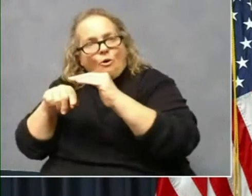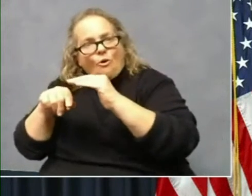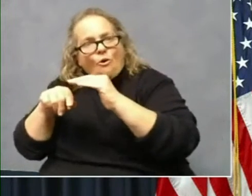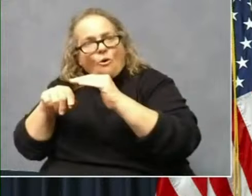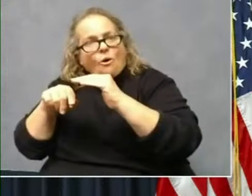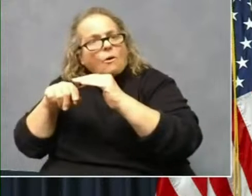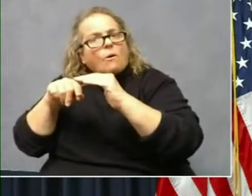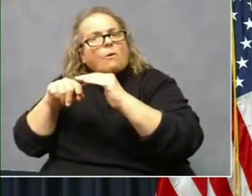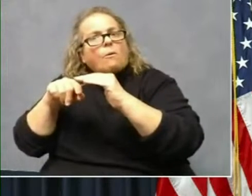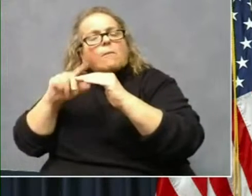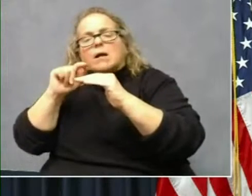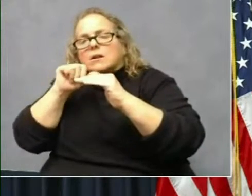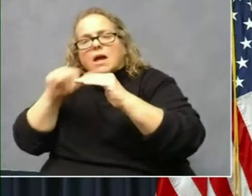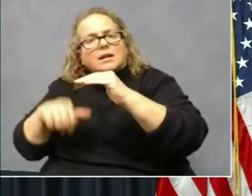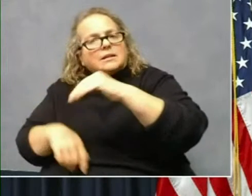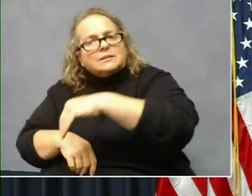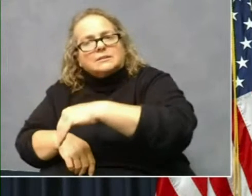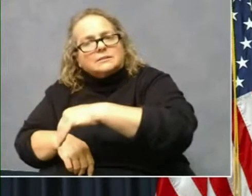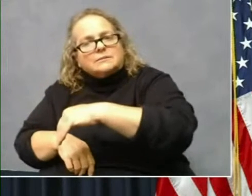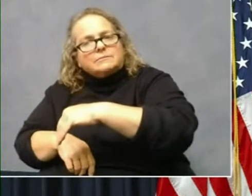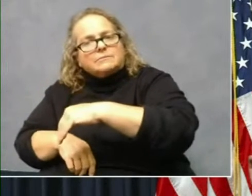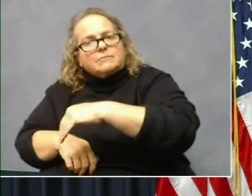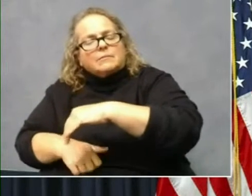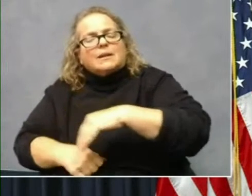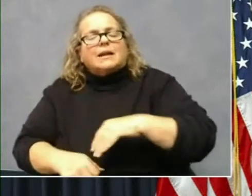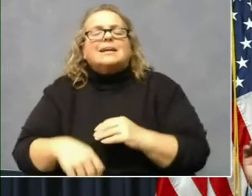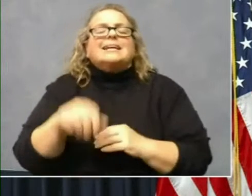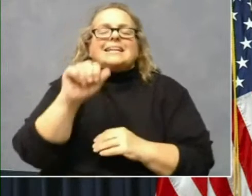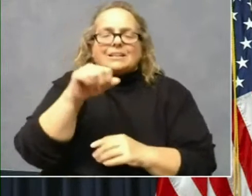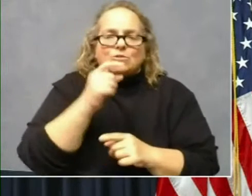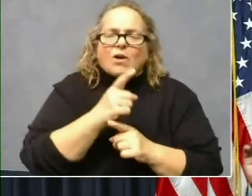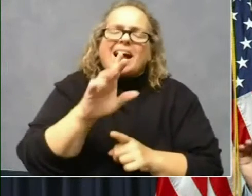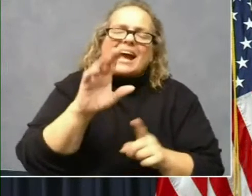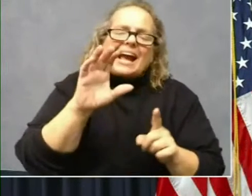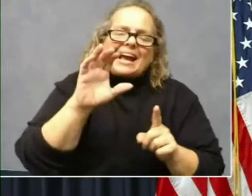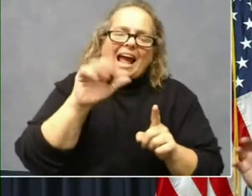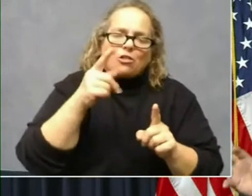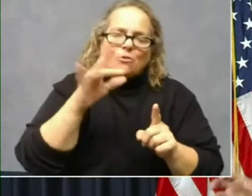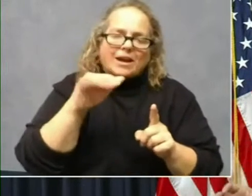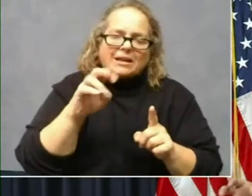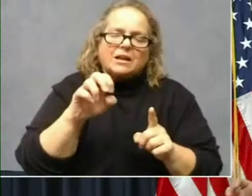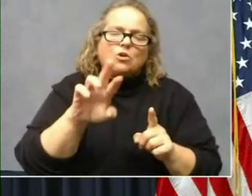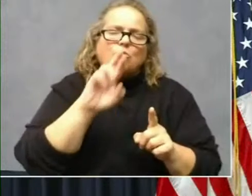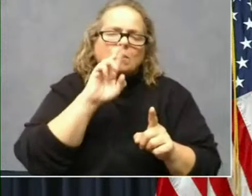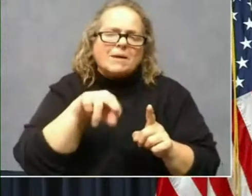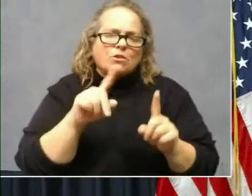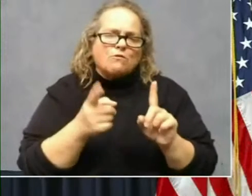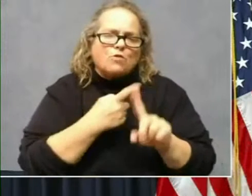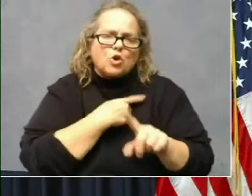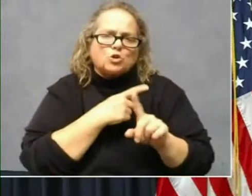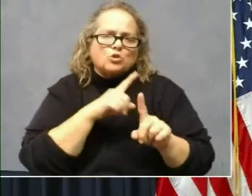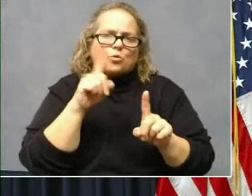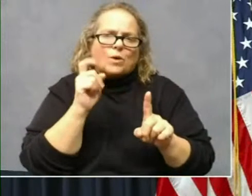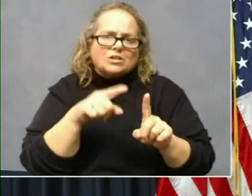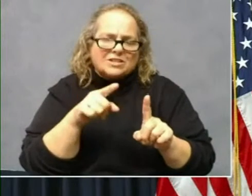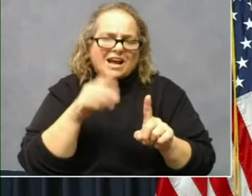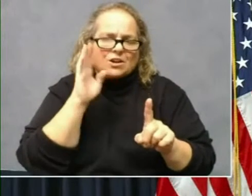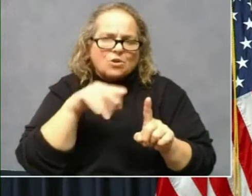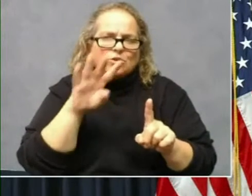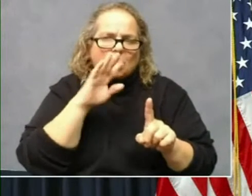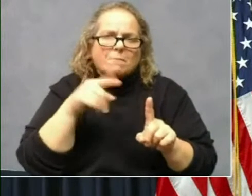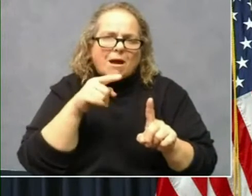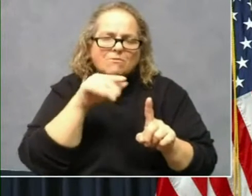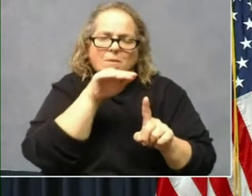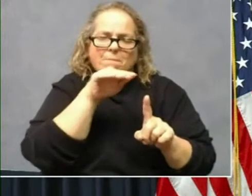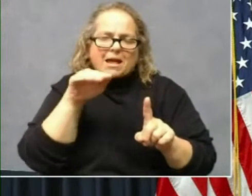Tell me, Catherine, can you repeat the first part of that question? I know we were talking about the plateau and the decrease, but